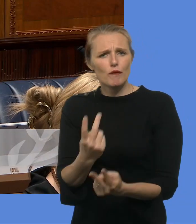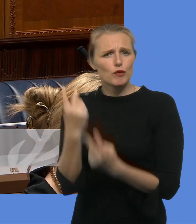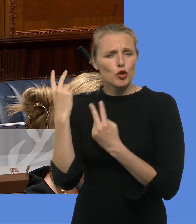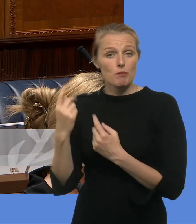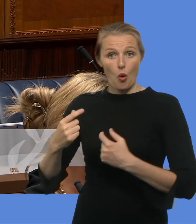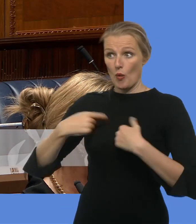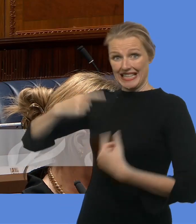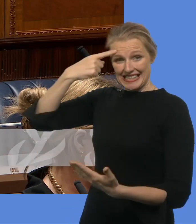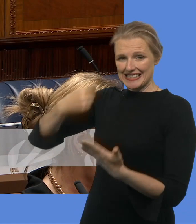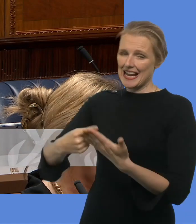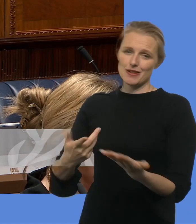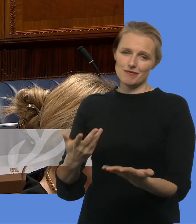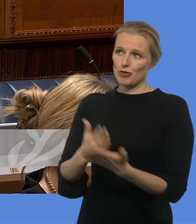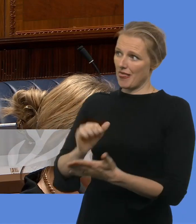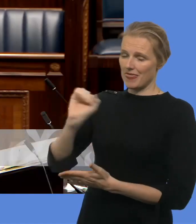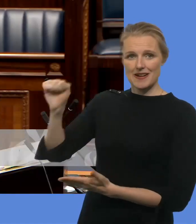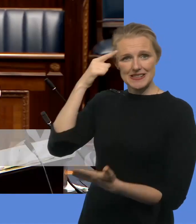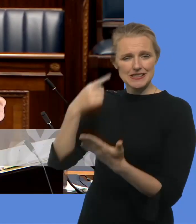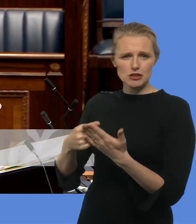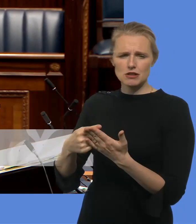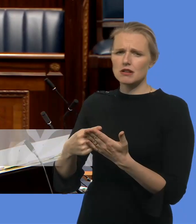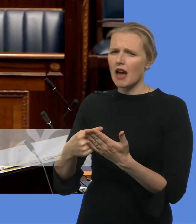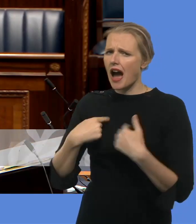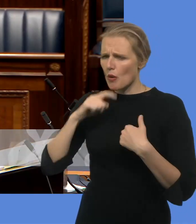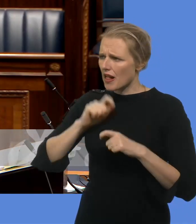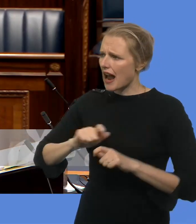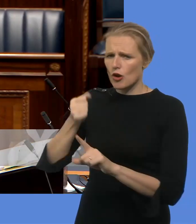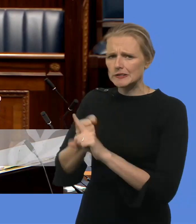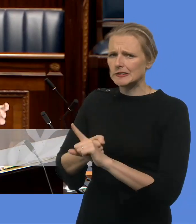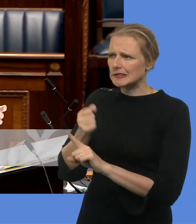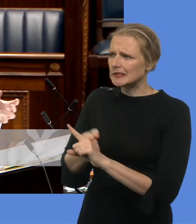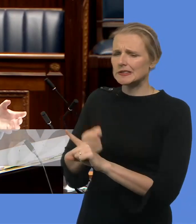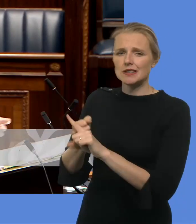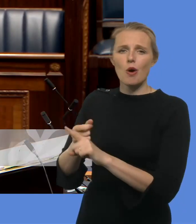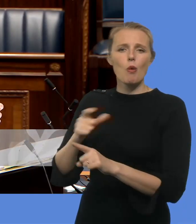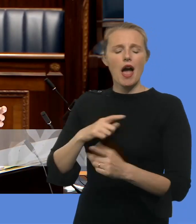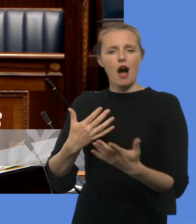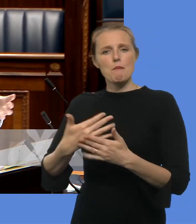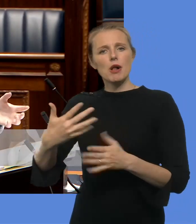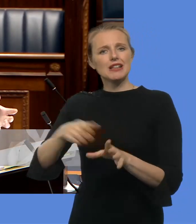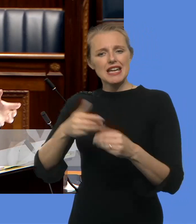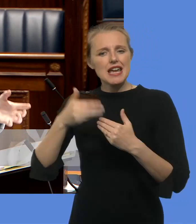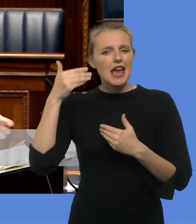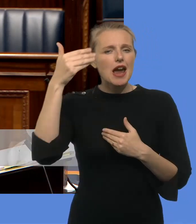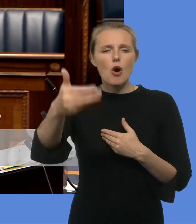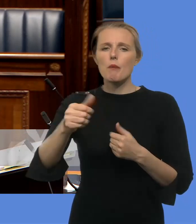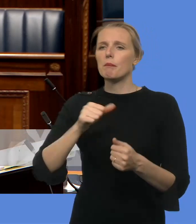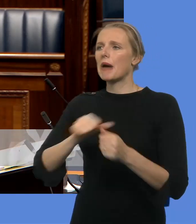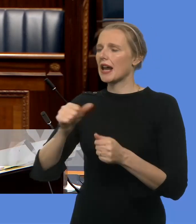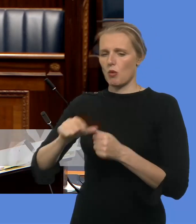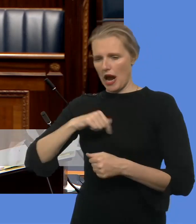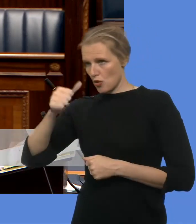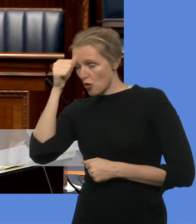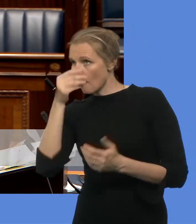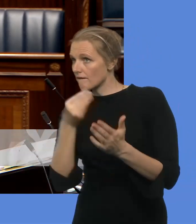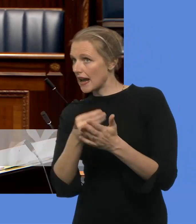I will continue to make those representations because it does give departments a much better ability to be able to plan strategically to meet